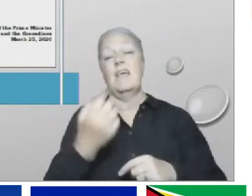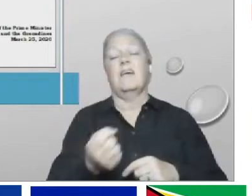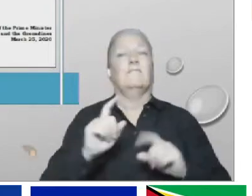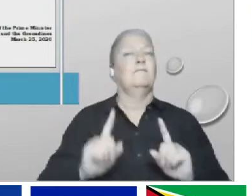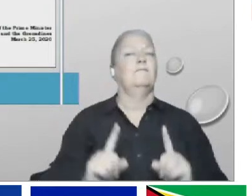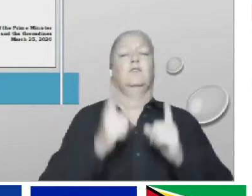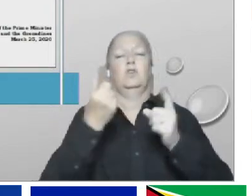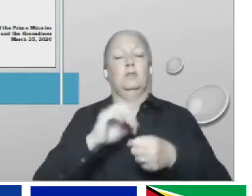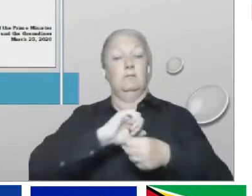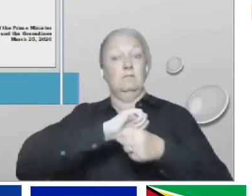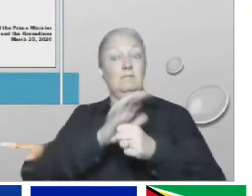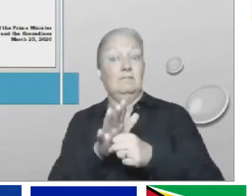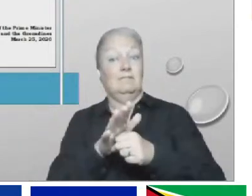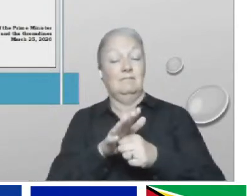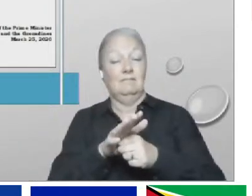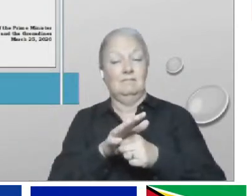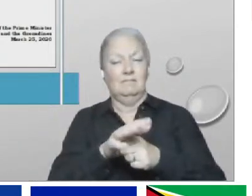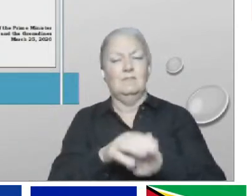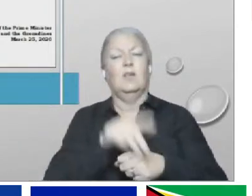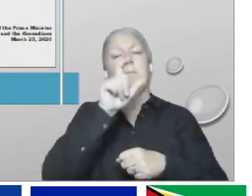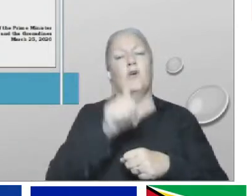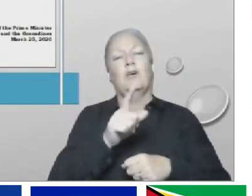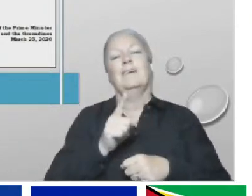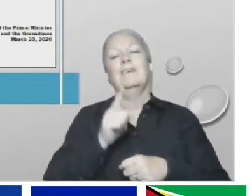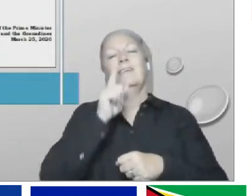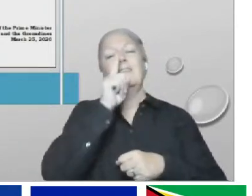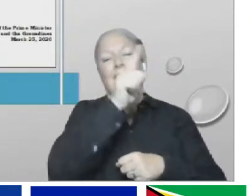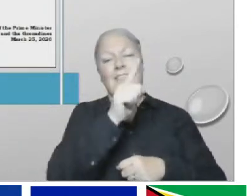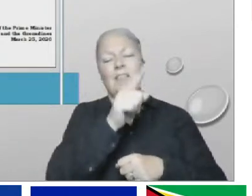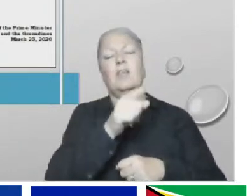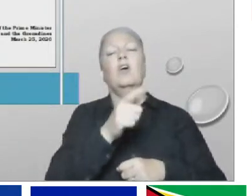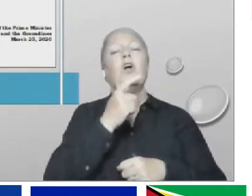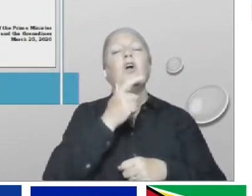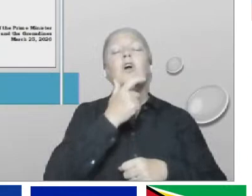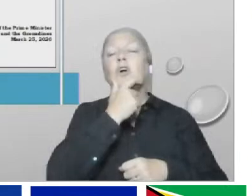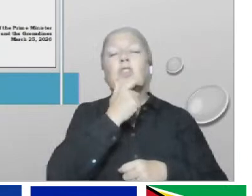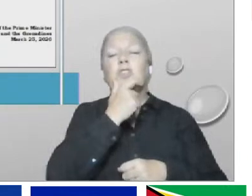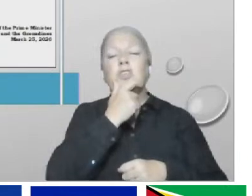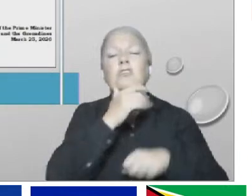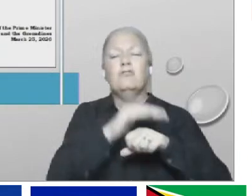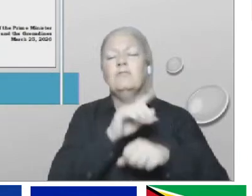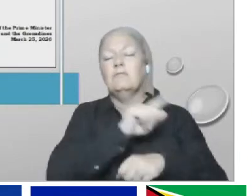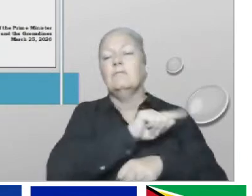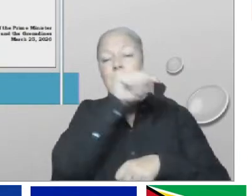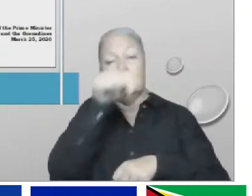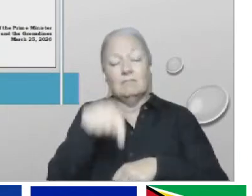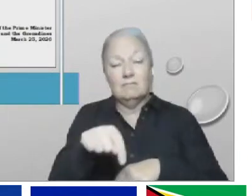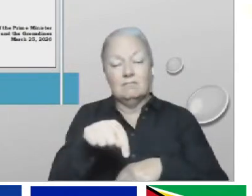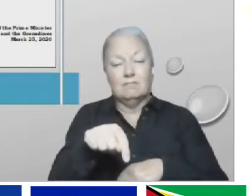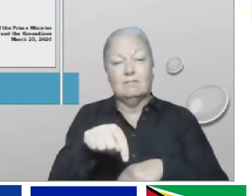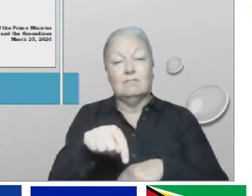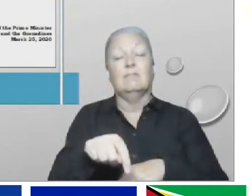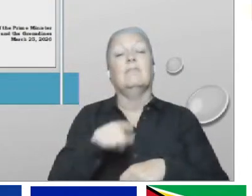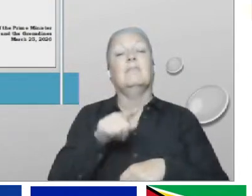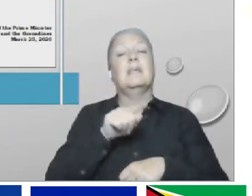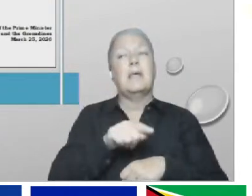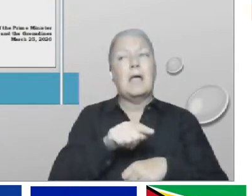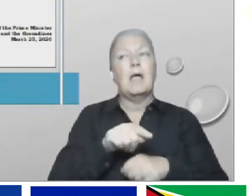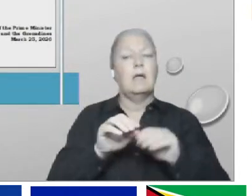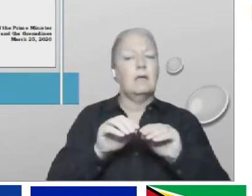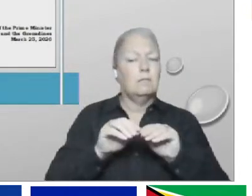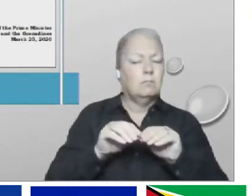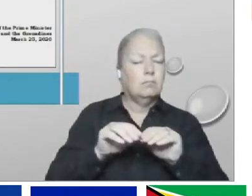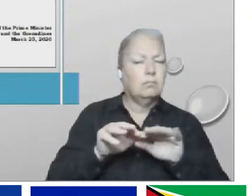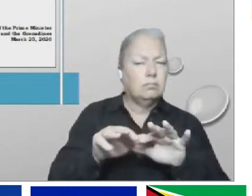visiting the UK. By then, the NEOC had been partially activated to support the National Emergency